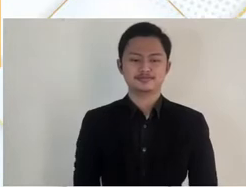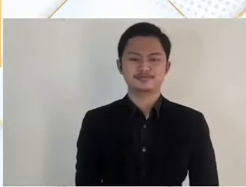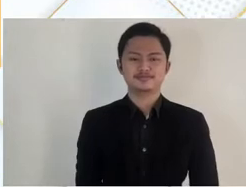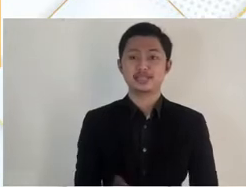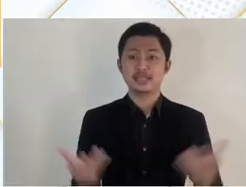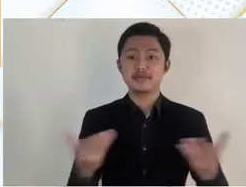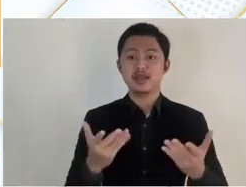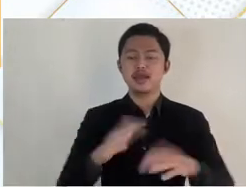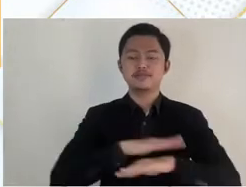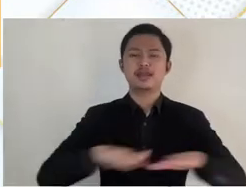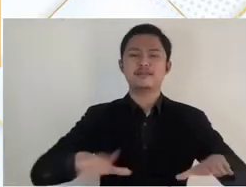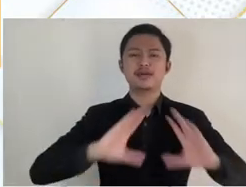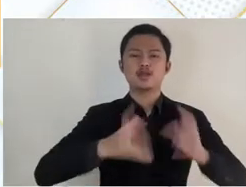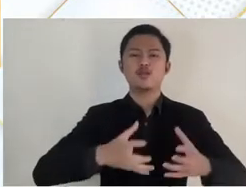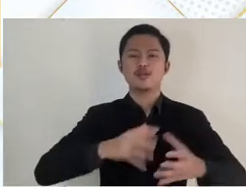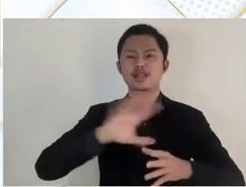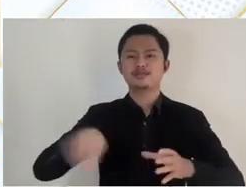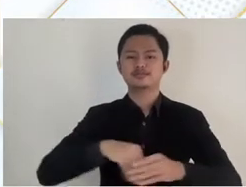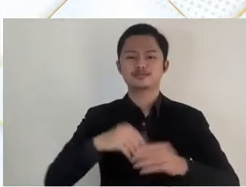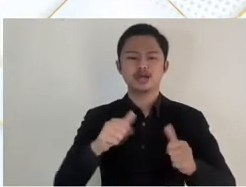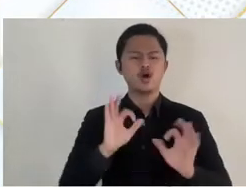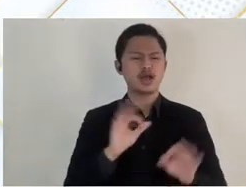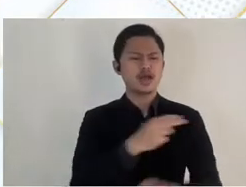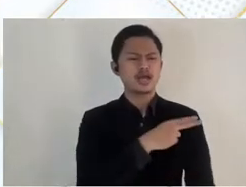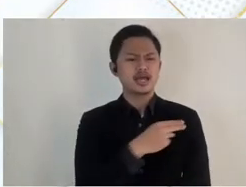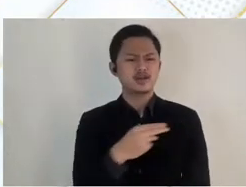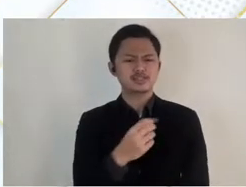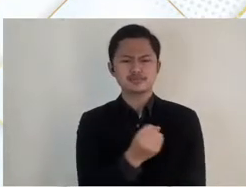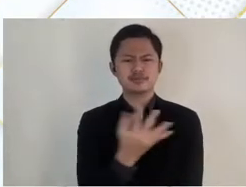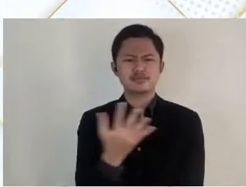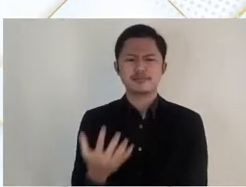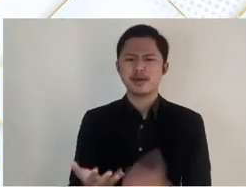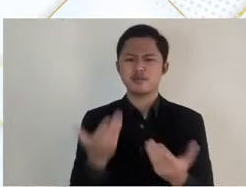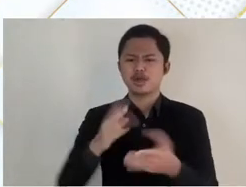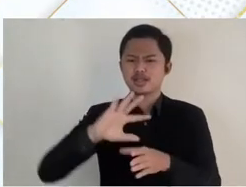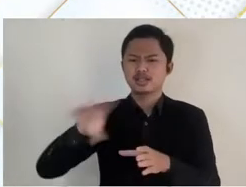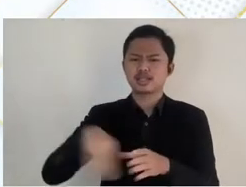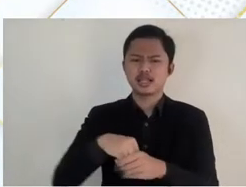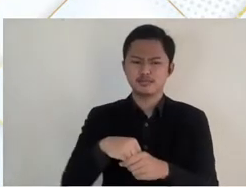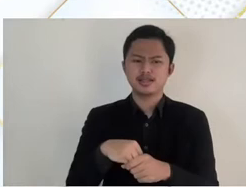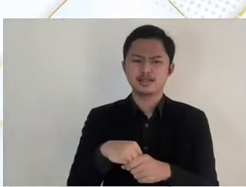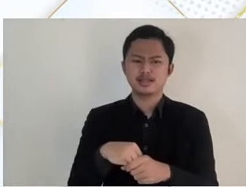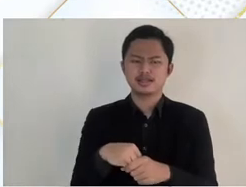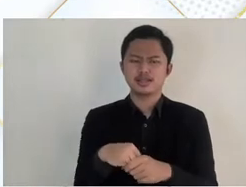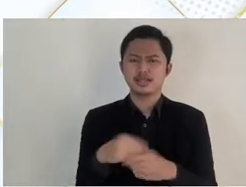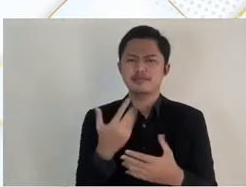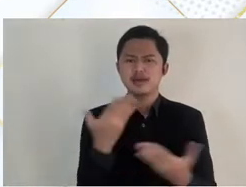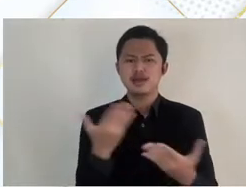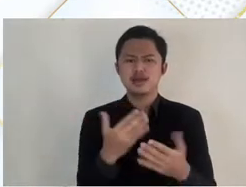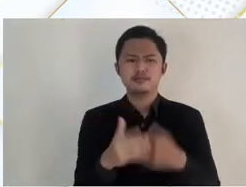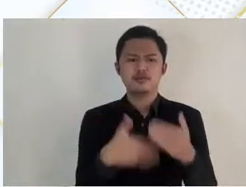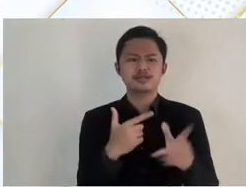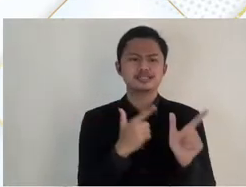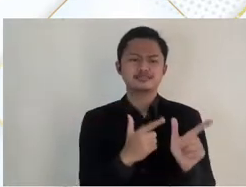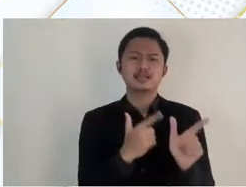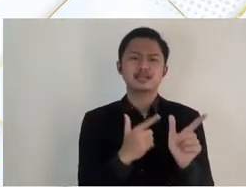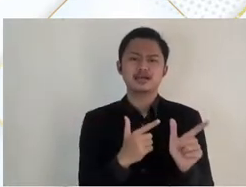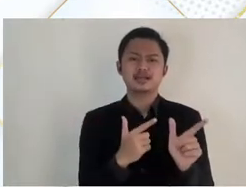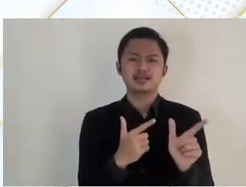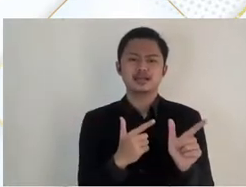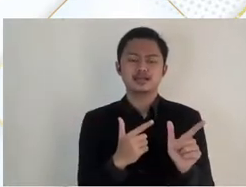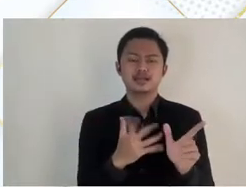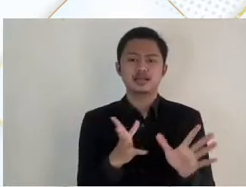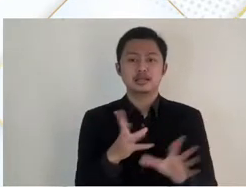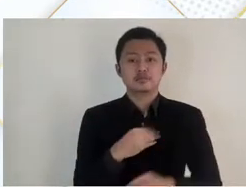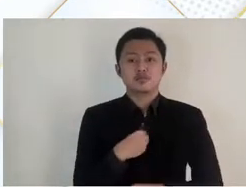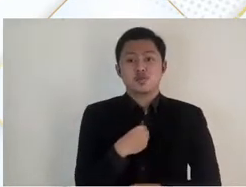Mm-hmm. So some of Indonesian peacekeepers already contribute to CIMIC, the civil-military cooperation. Was this what you're, in particular, what